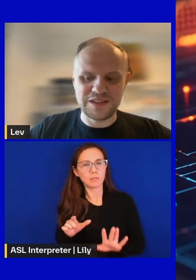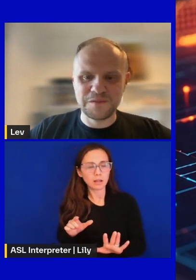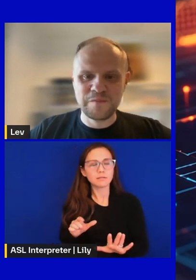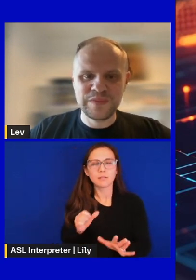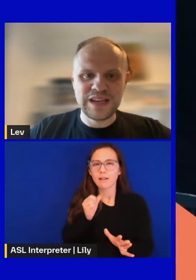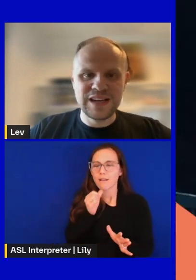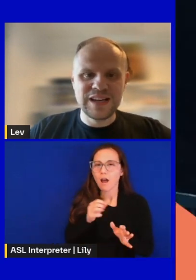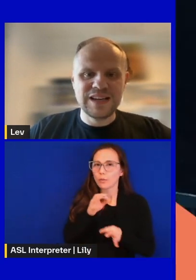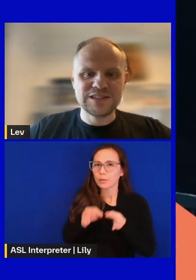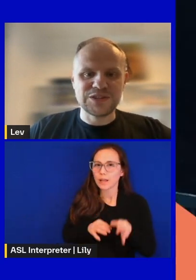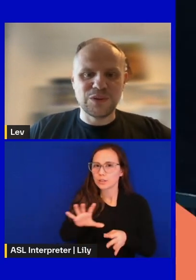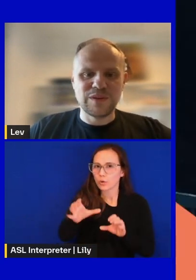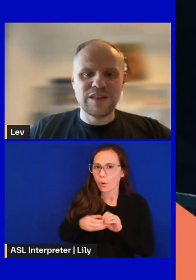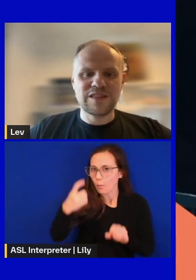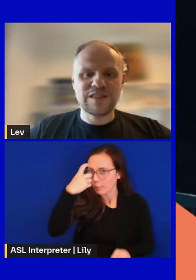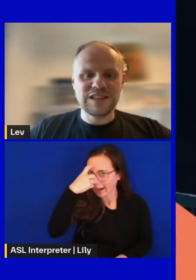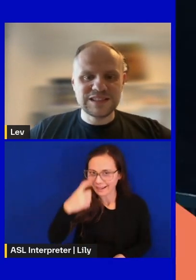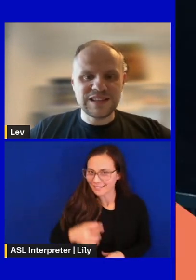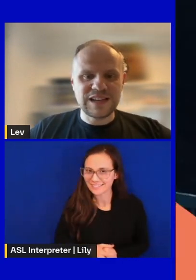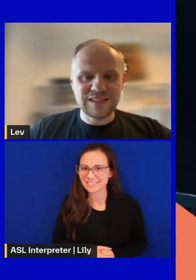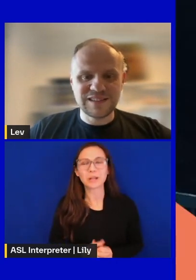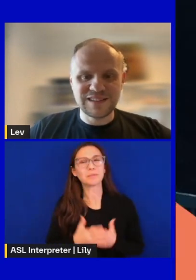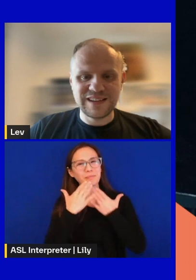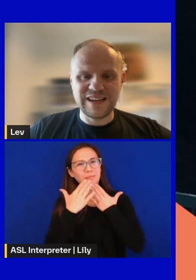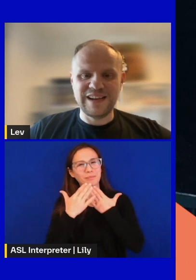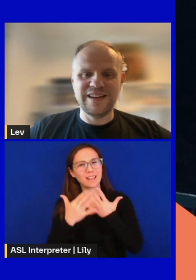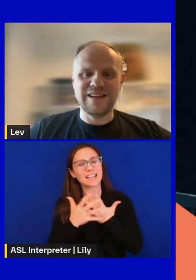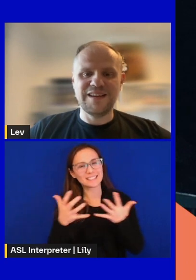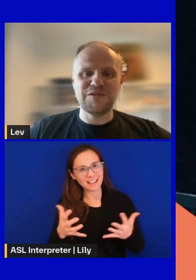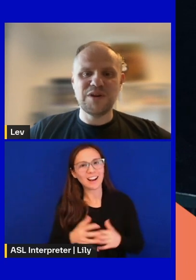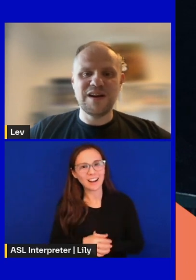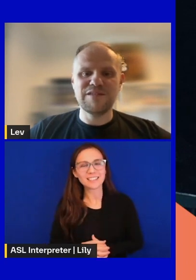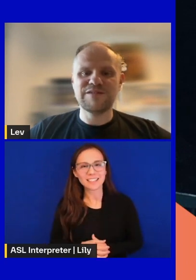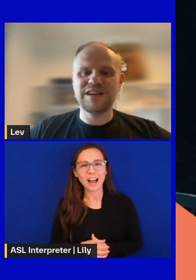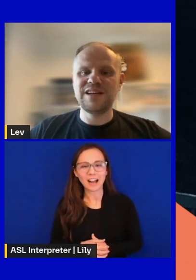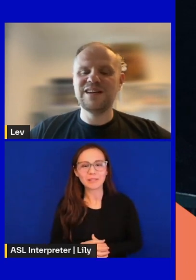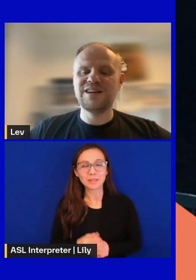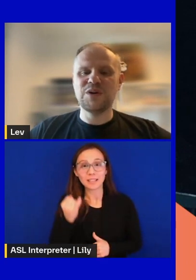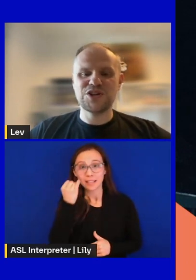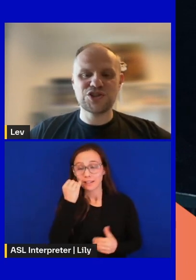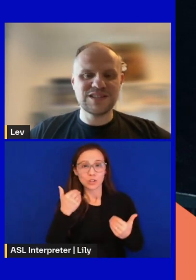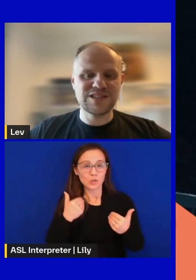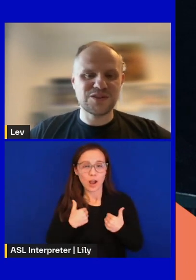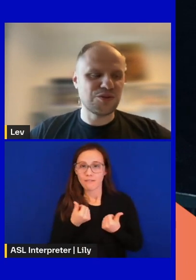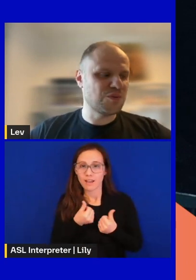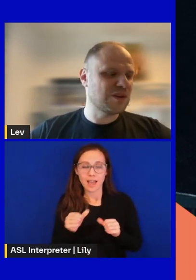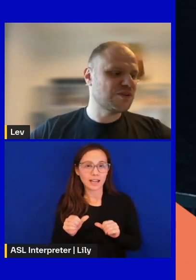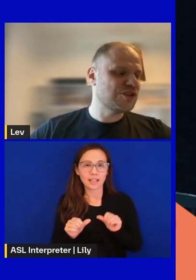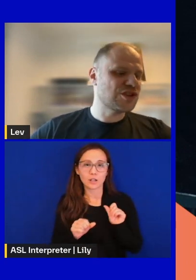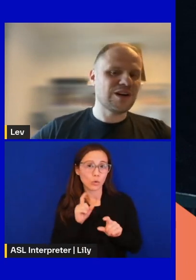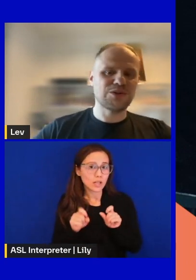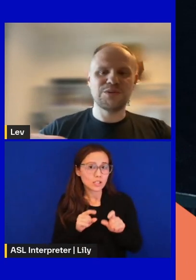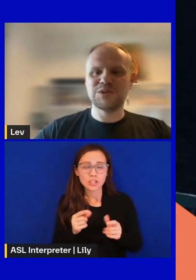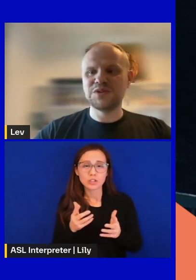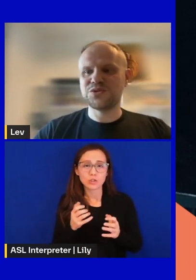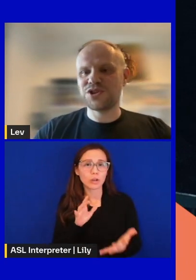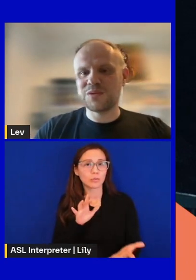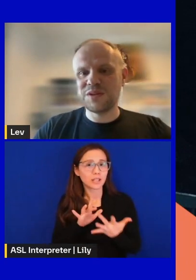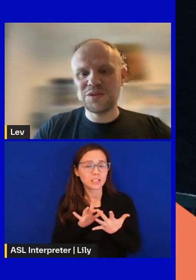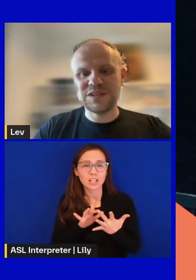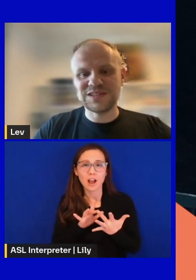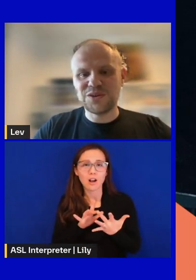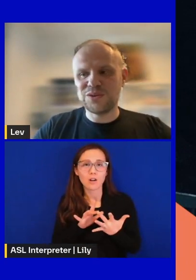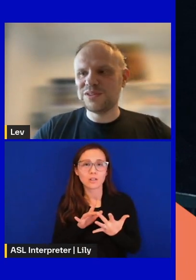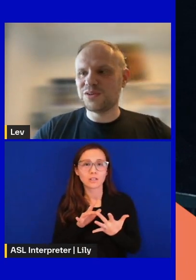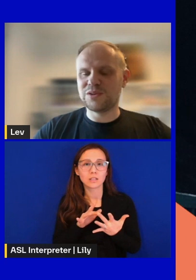their brain. So thanks a lot. If you have any questions, or you want to reach out, or you want me to share